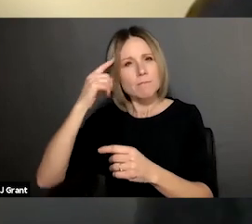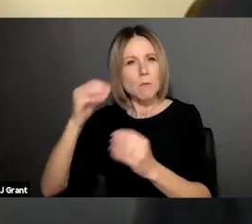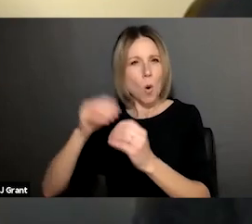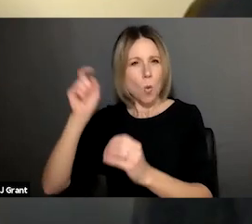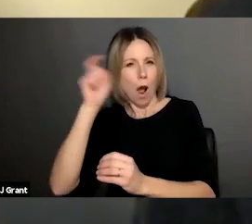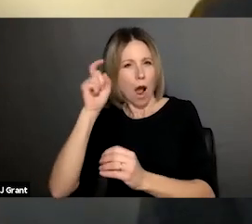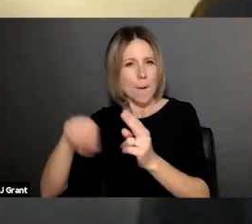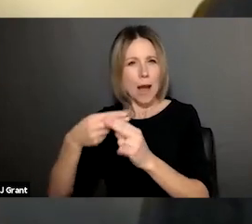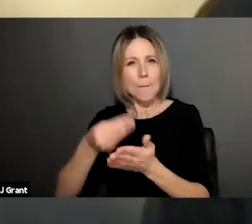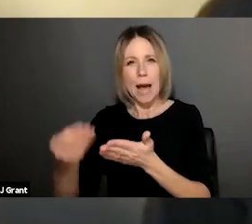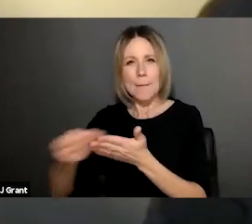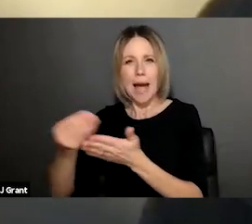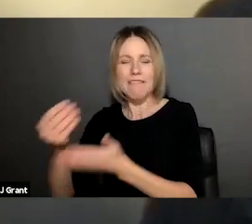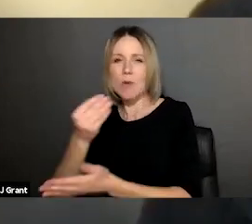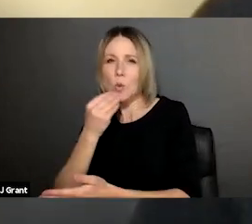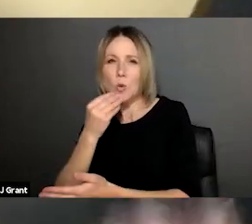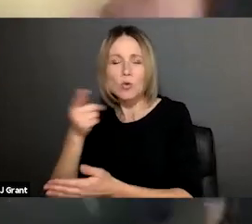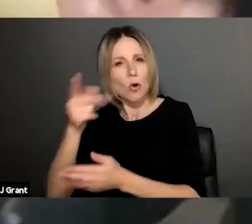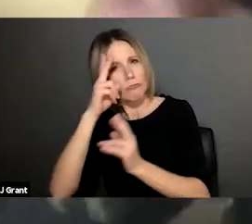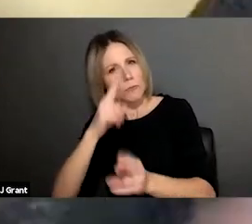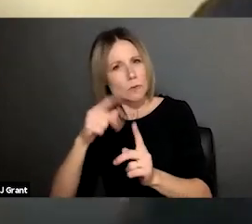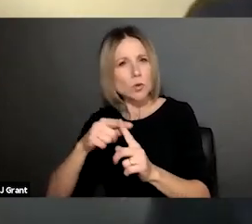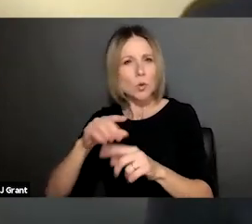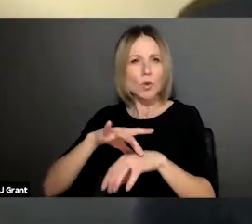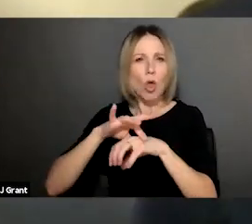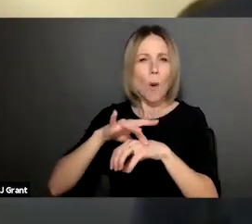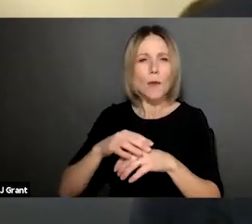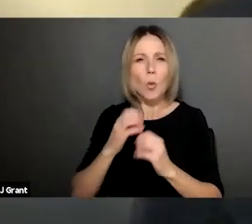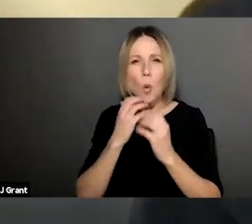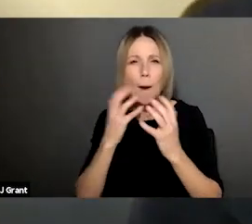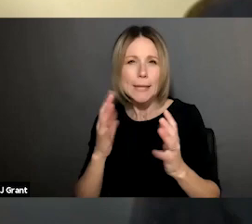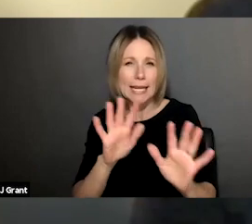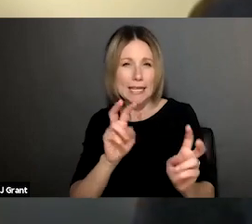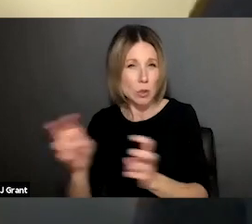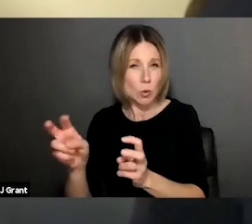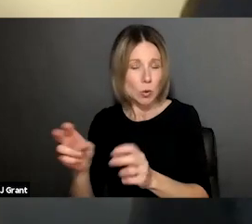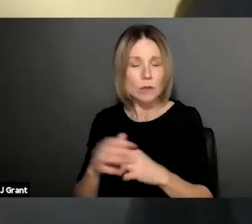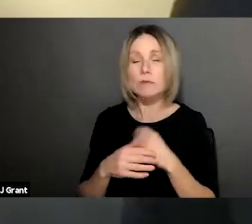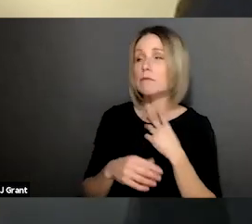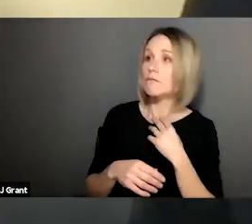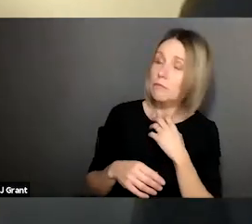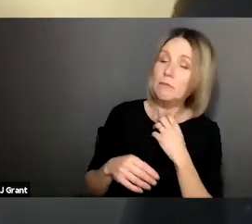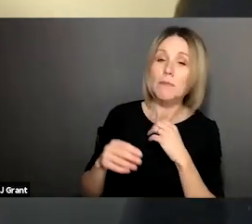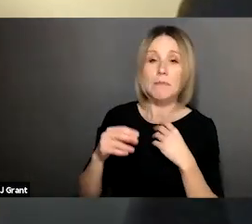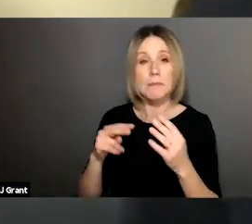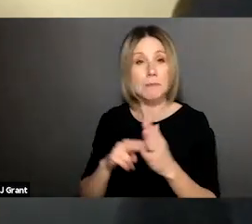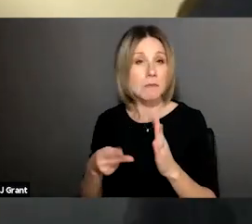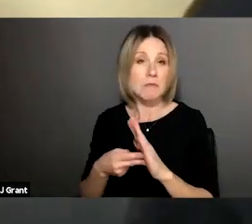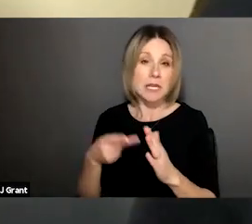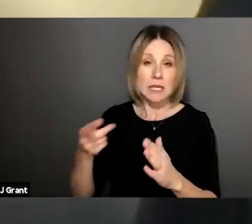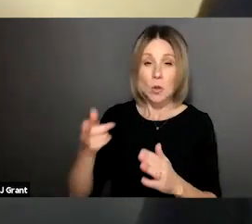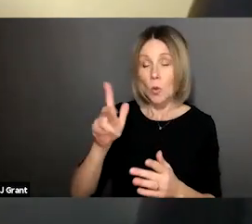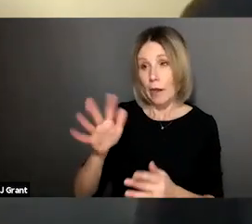that is going to mean, or should I say, obviously that is going to mean that you're going to consume less red